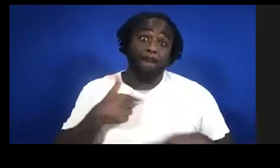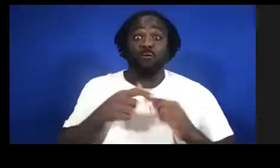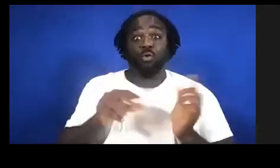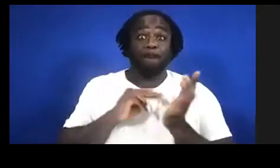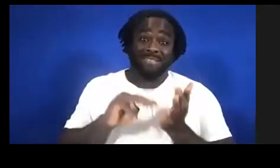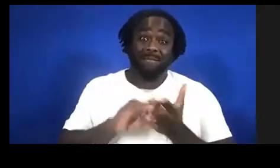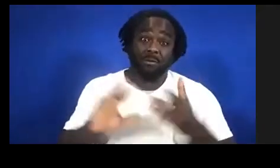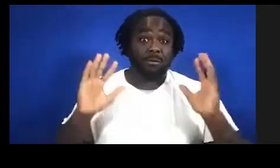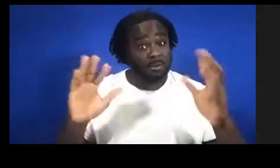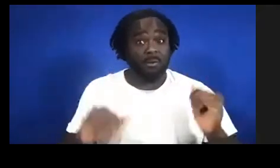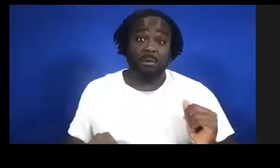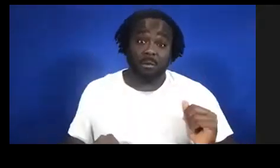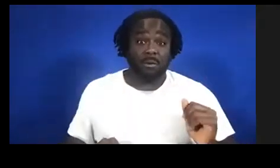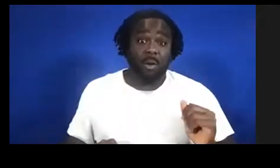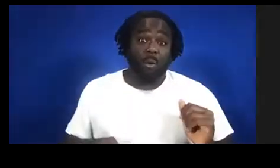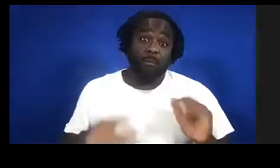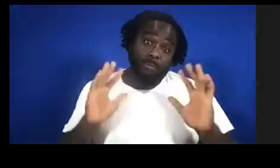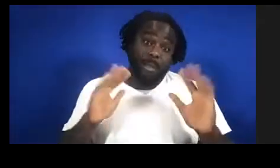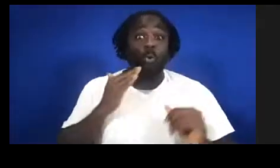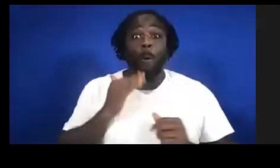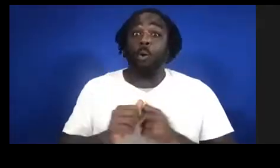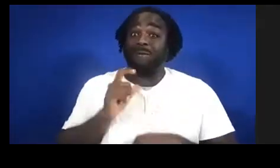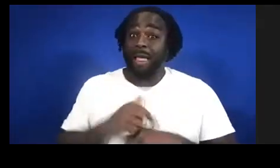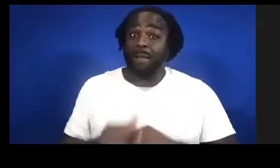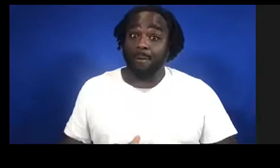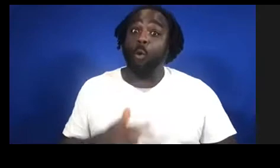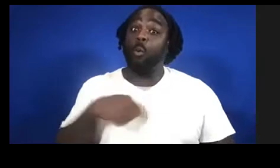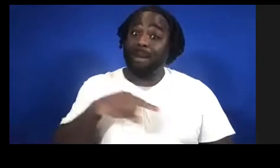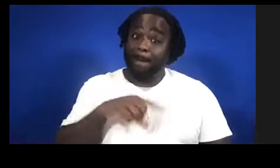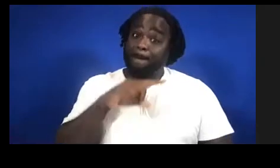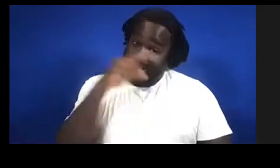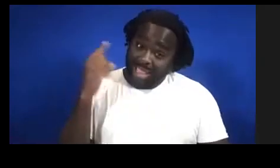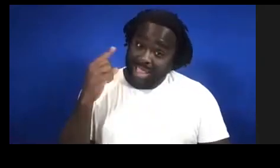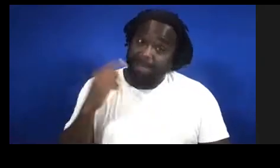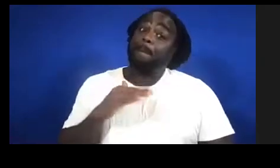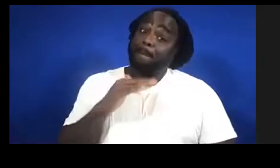new habits. Been trying to look at myself. You know,